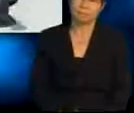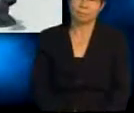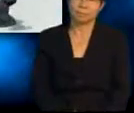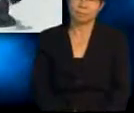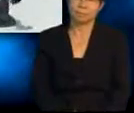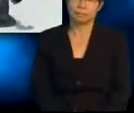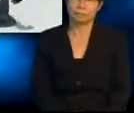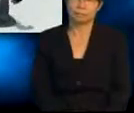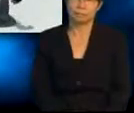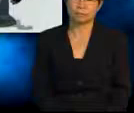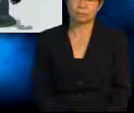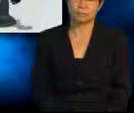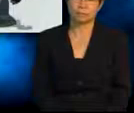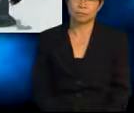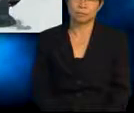Ouch!